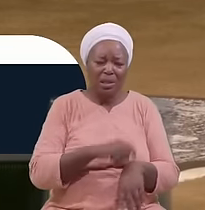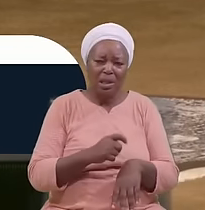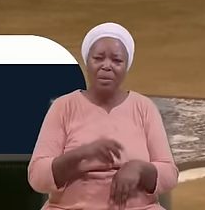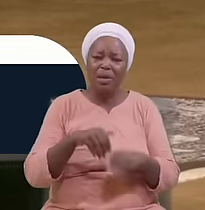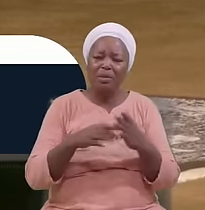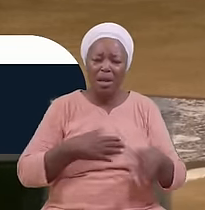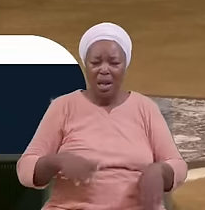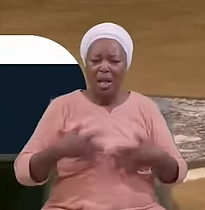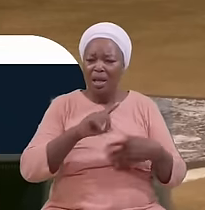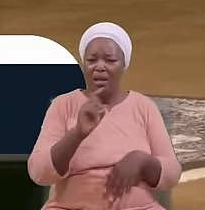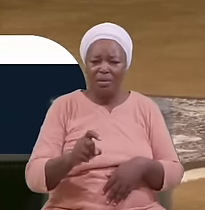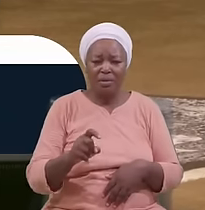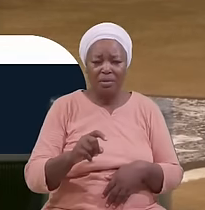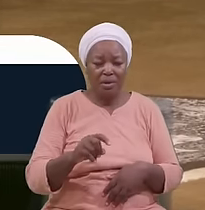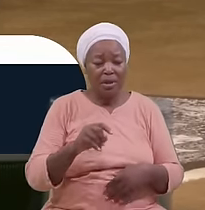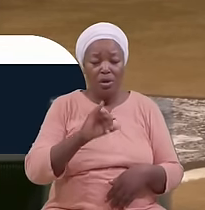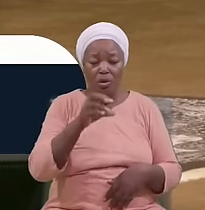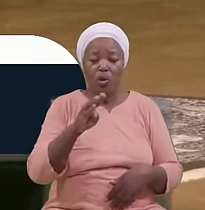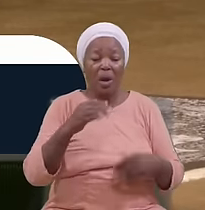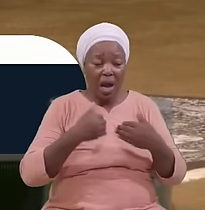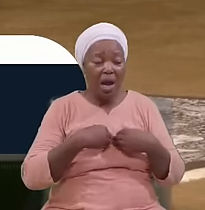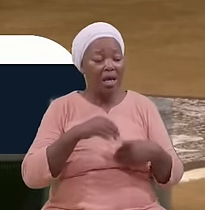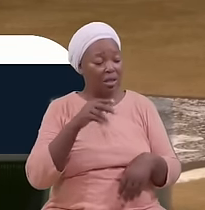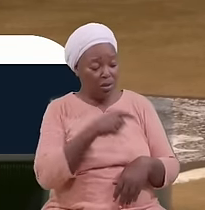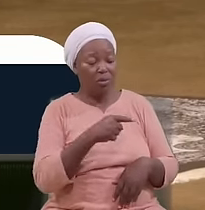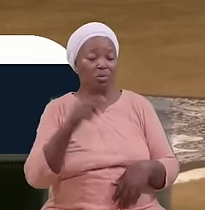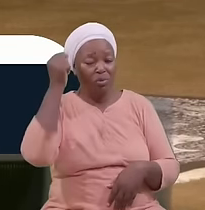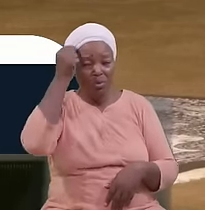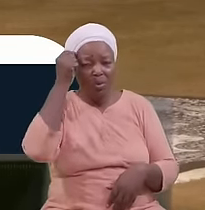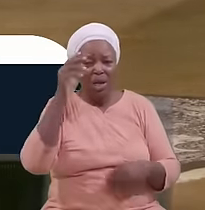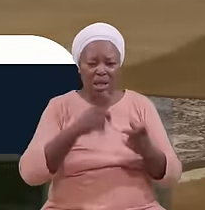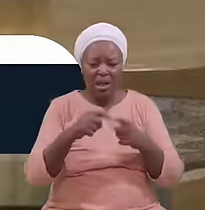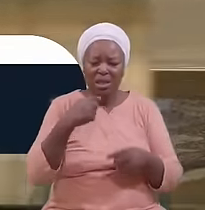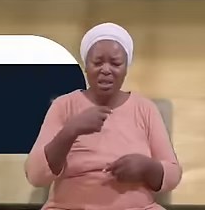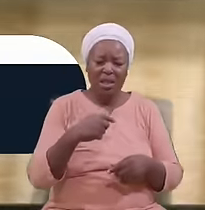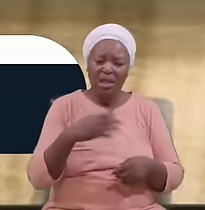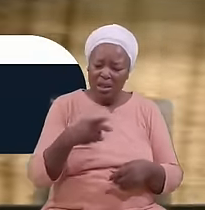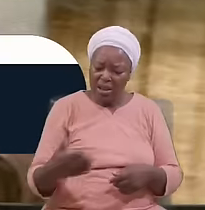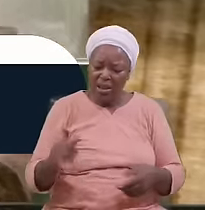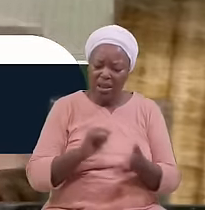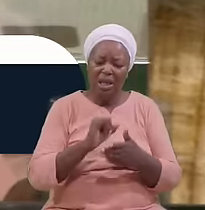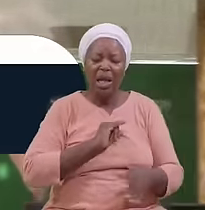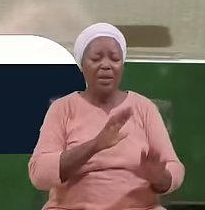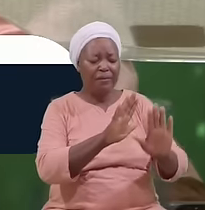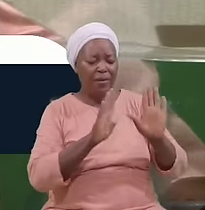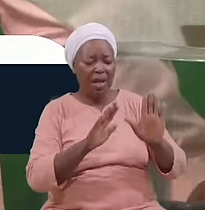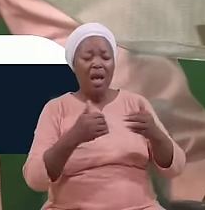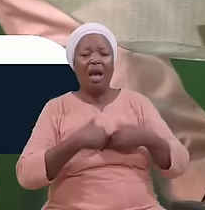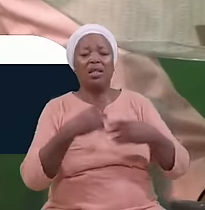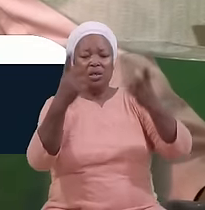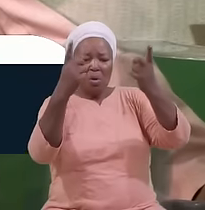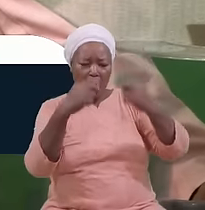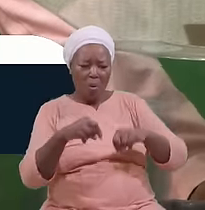own thoughts. He even said, the things I feared have come